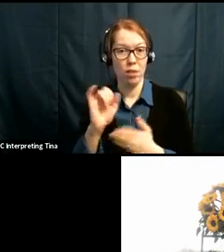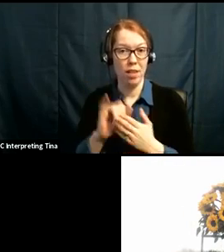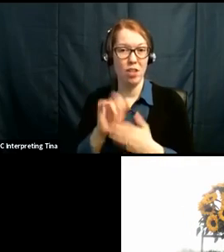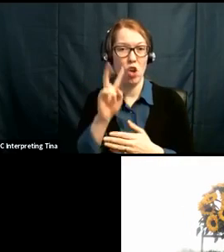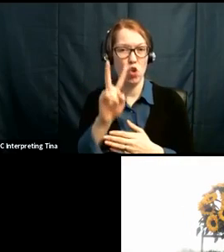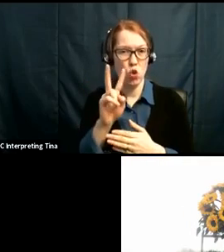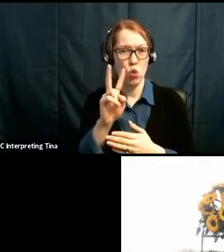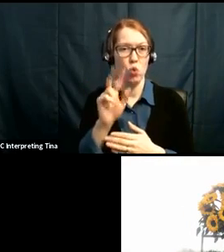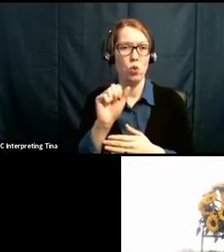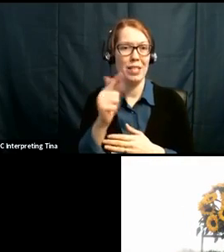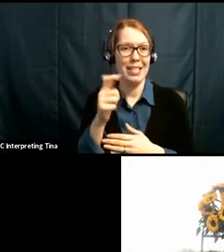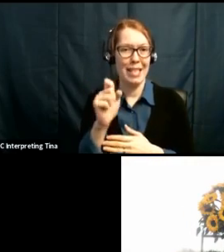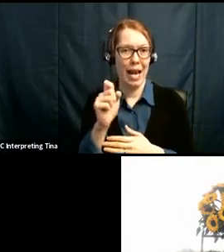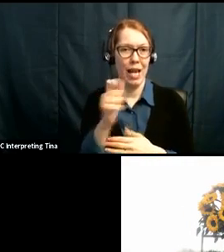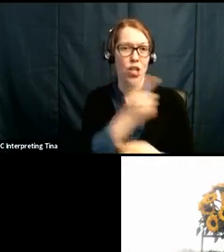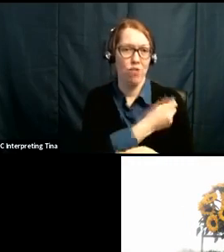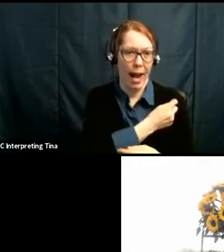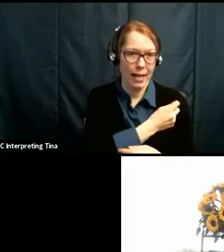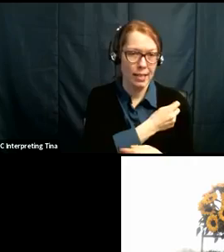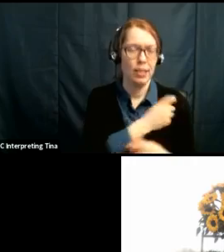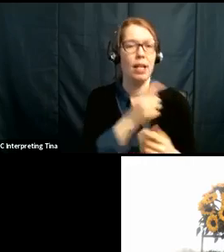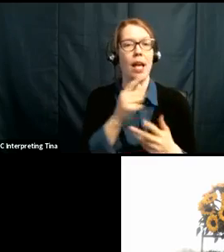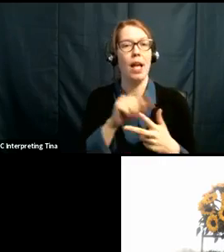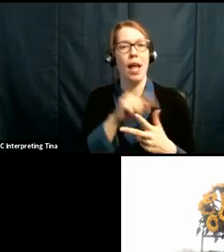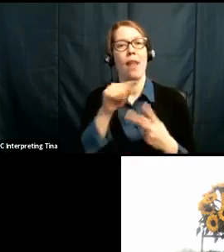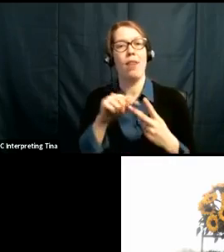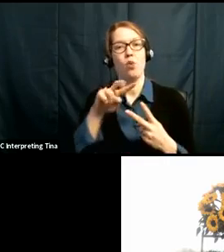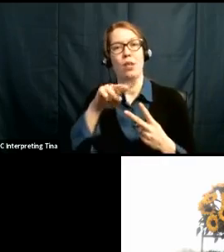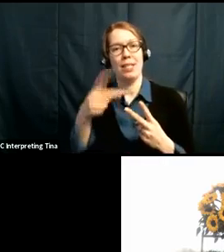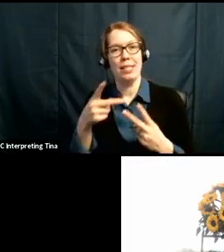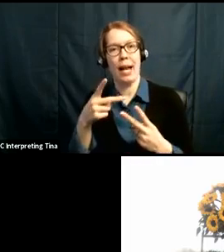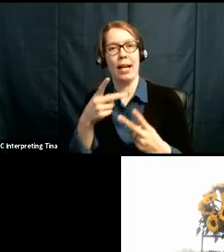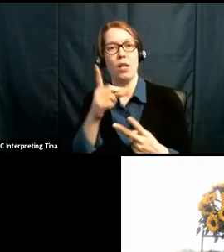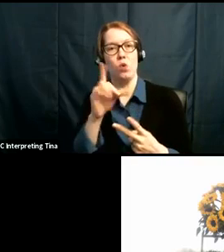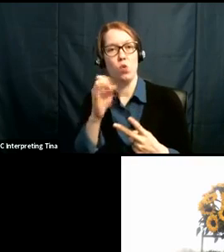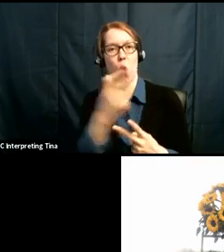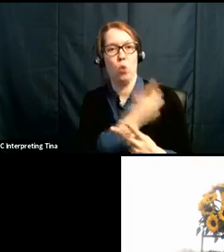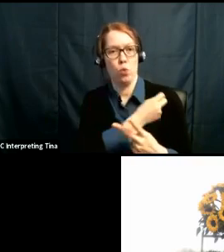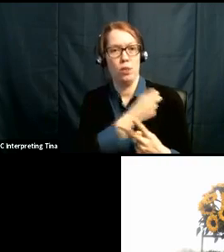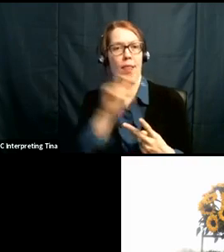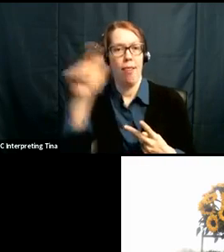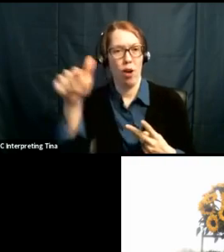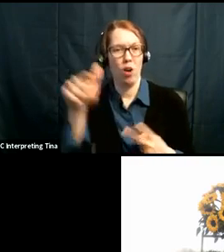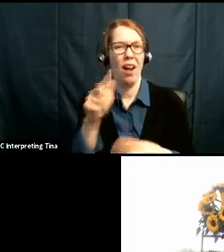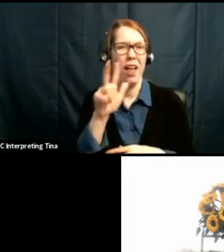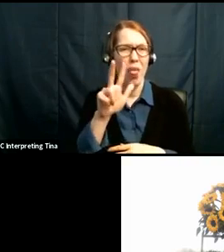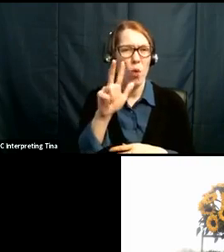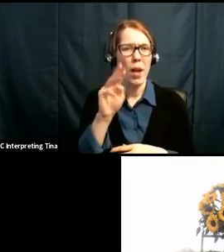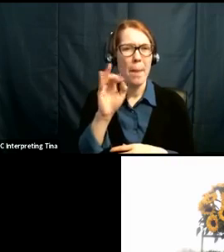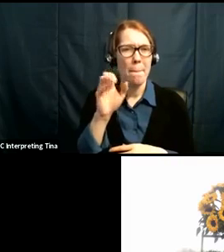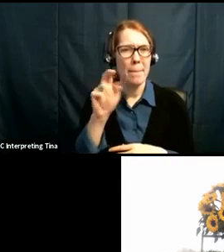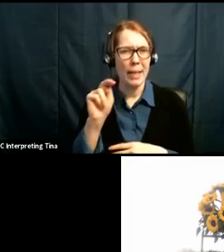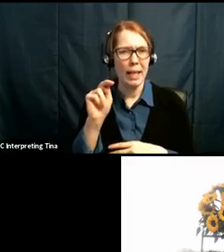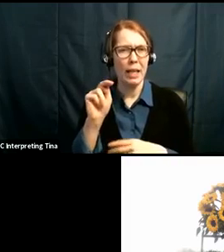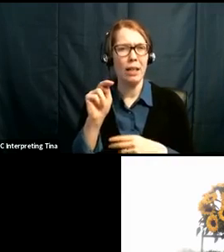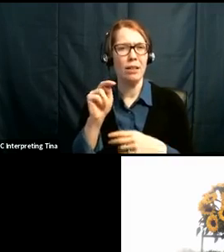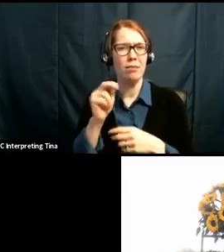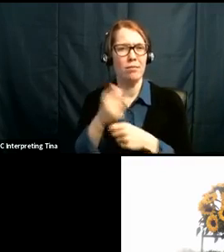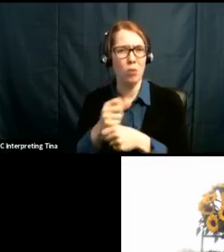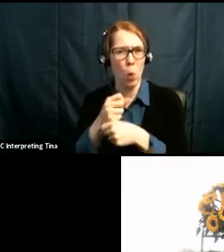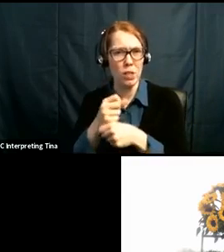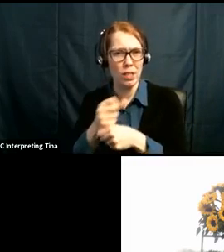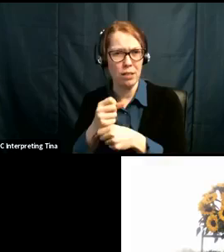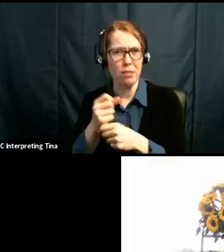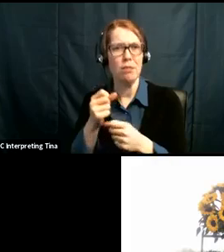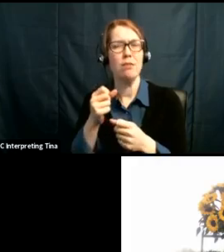two-stage vaccine. You need to get it, and then you get a second dose later. 3 million doses from, I think, 7 different producers is what they're thinking, or